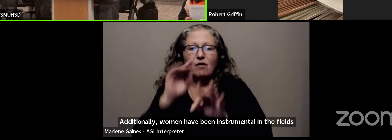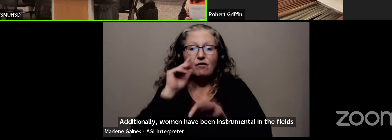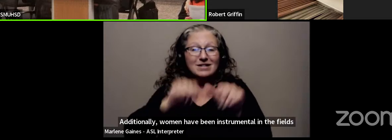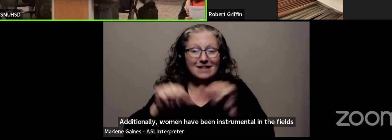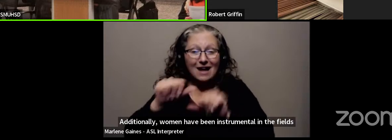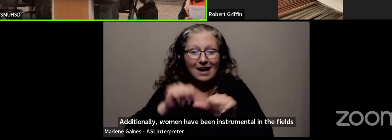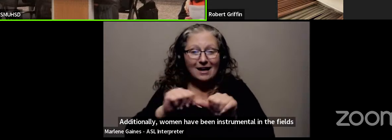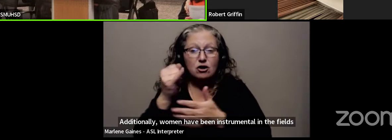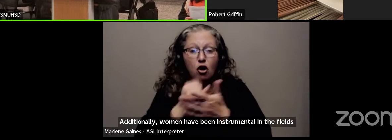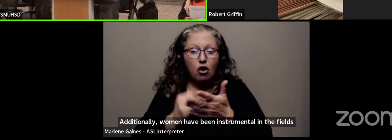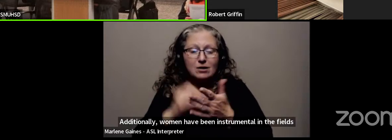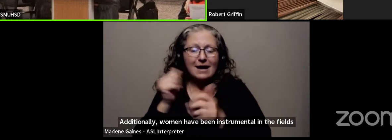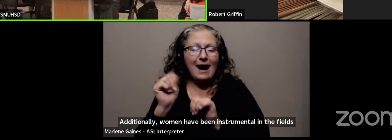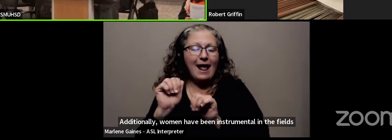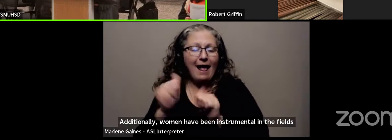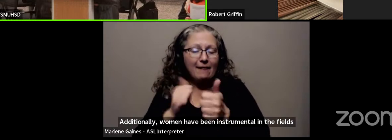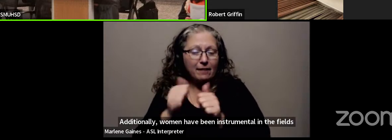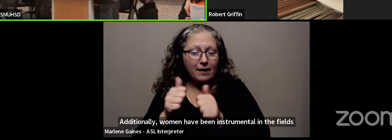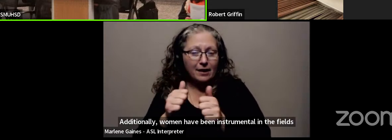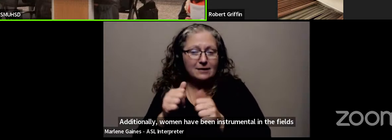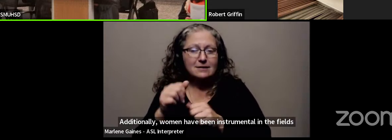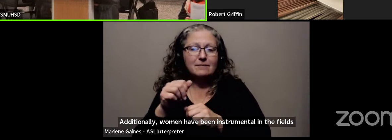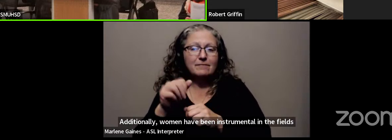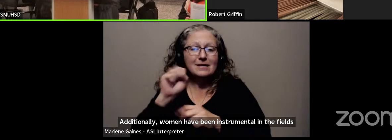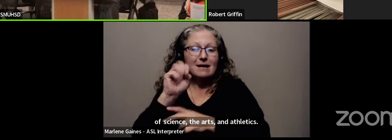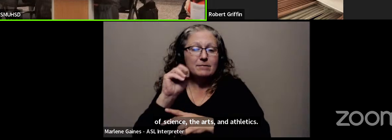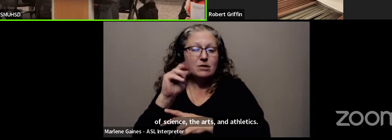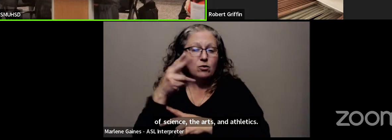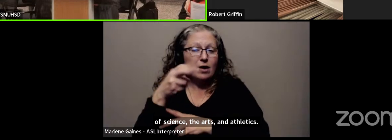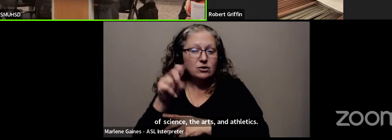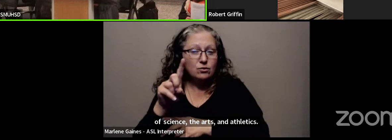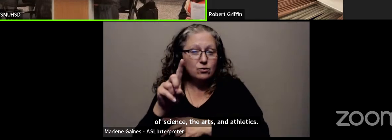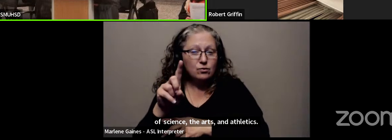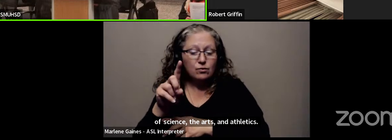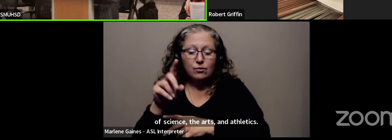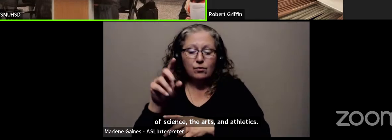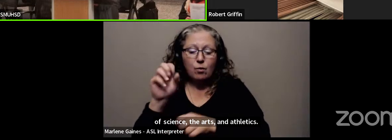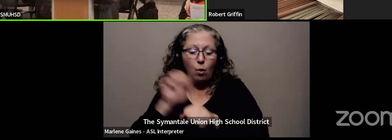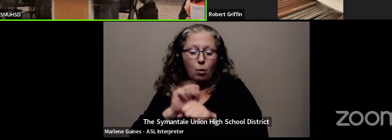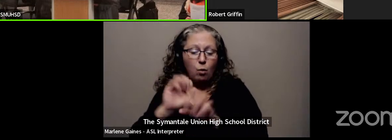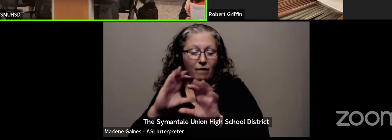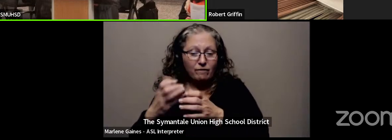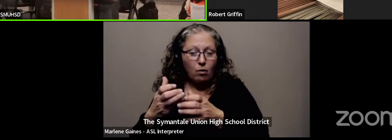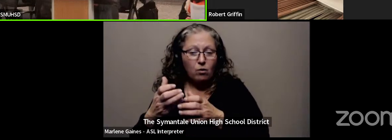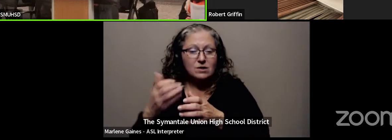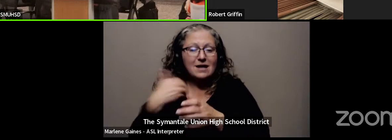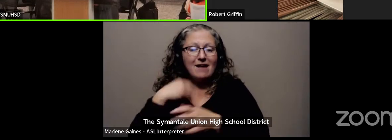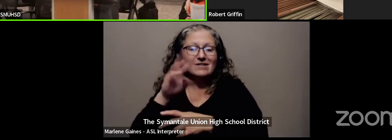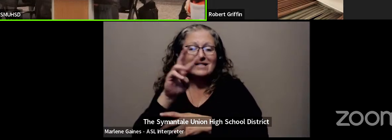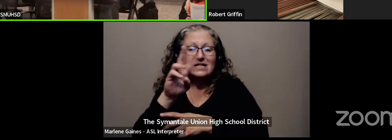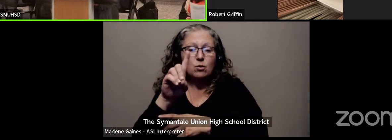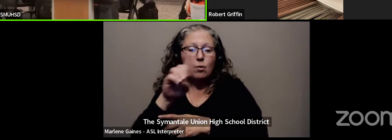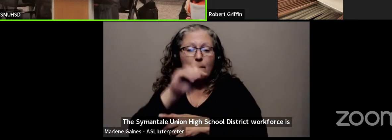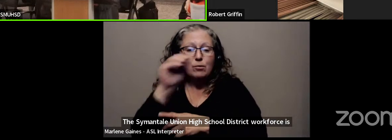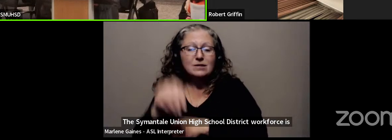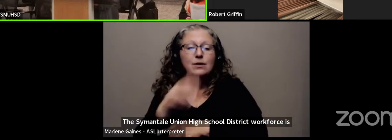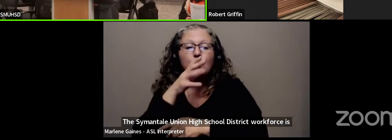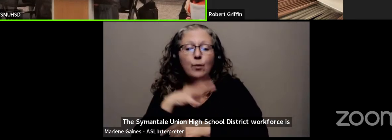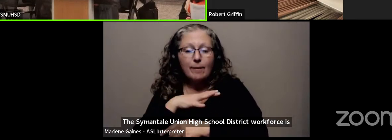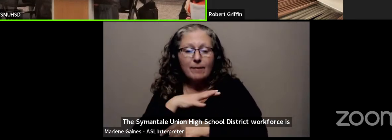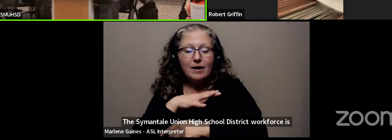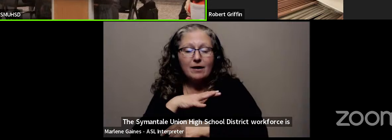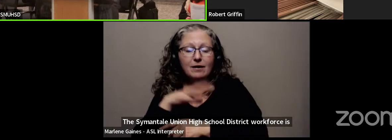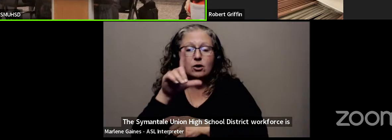the arts, and athletics. The San Mateo Union High School District workforce is made up of 61% women.